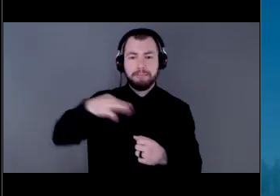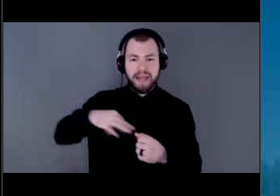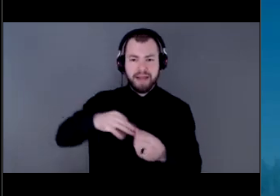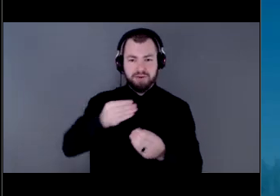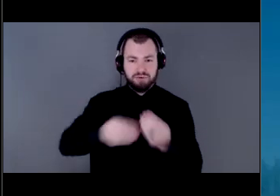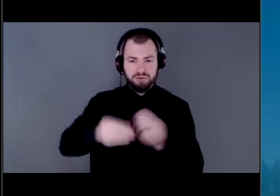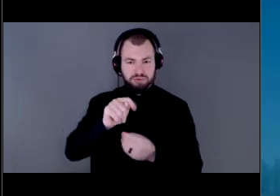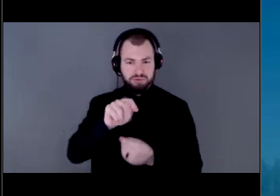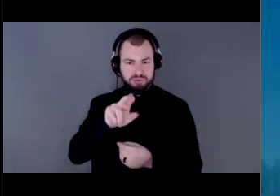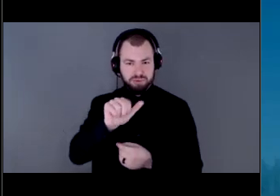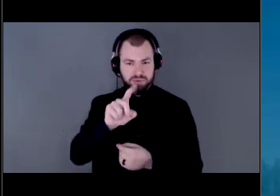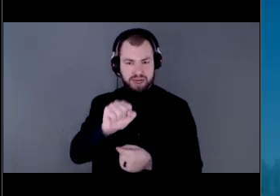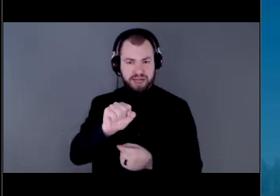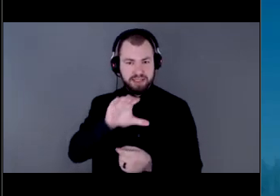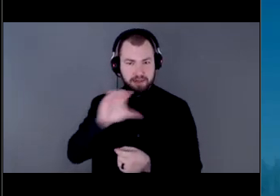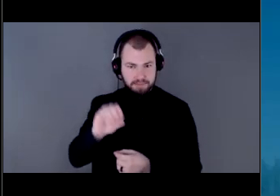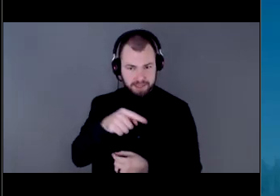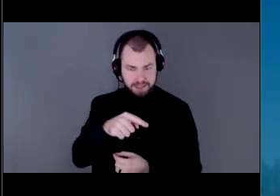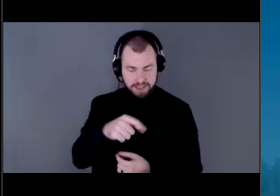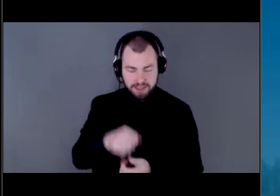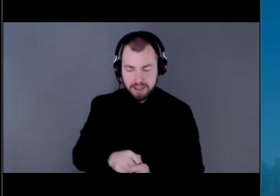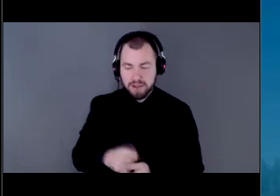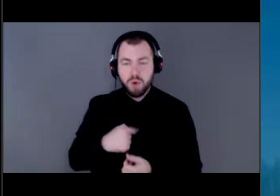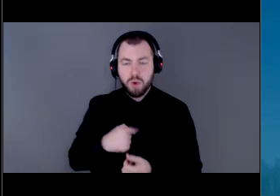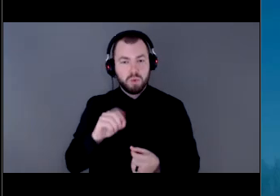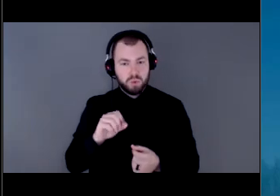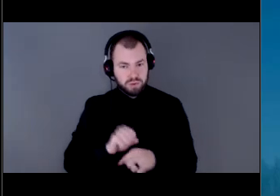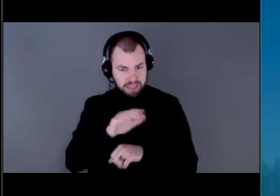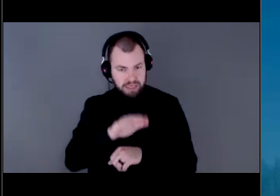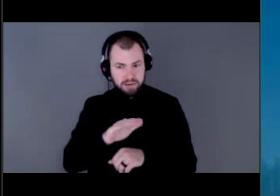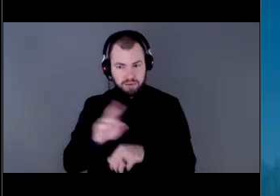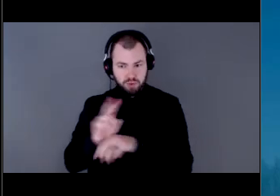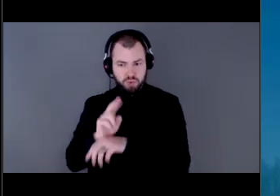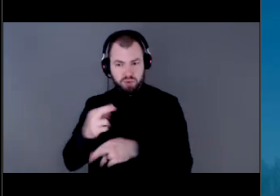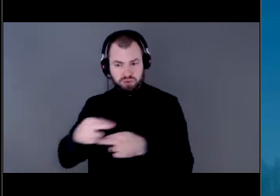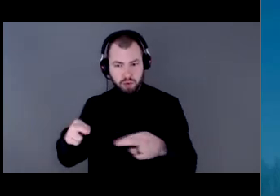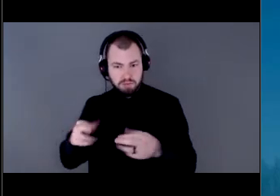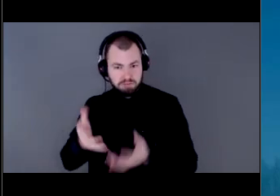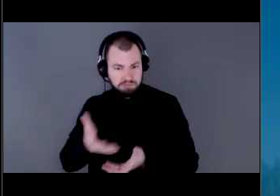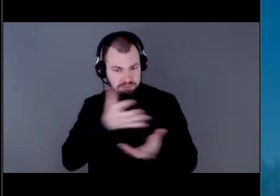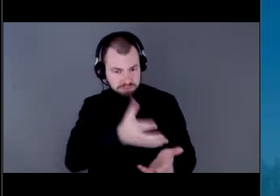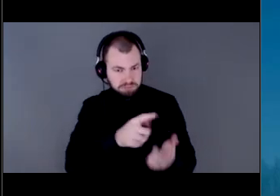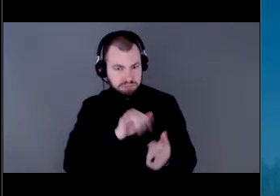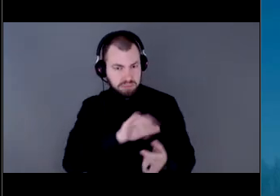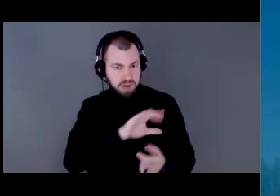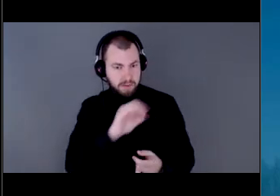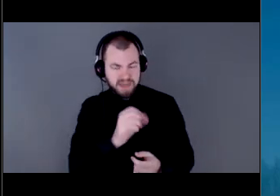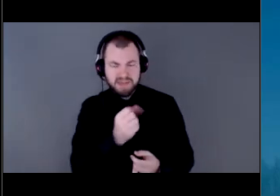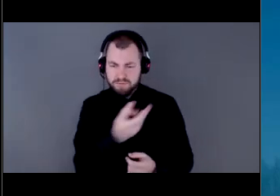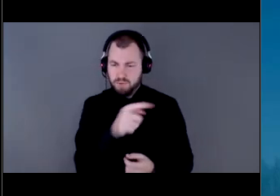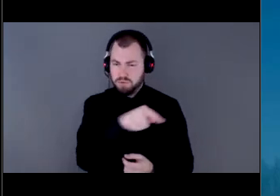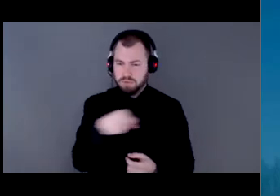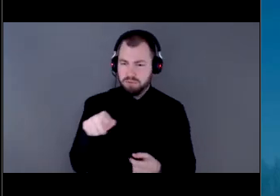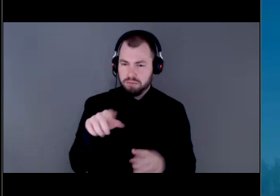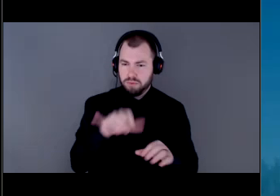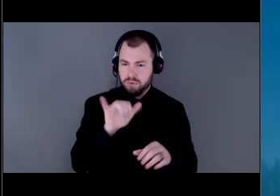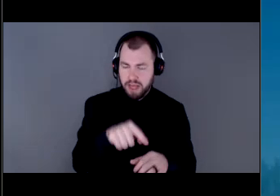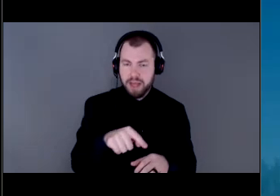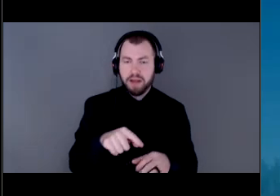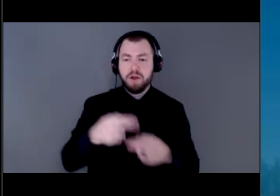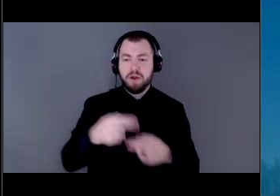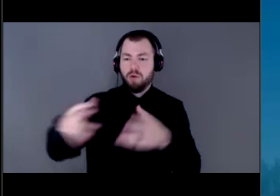we do send a lot of our used rope to those companies. There's several of them that are doing that, and they wash the rope,